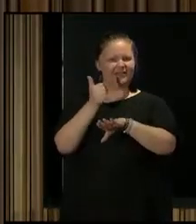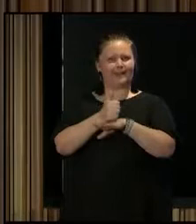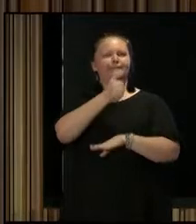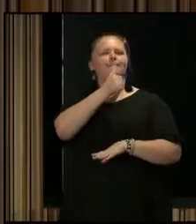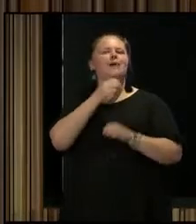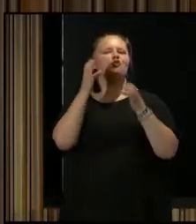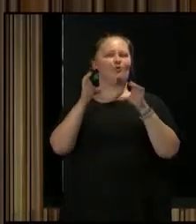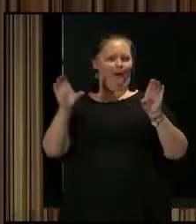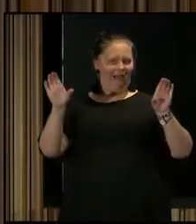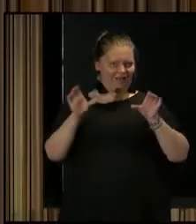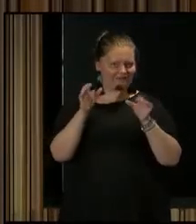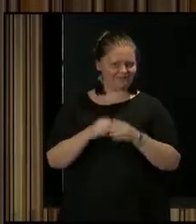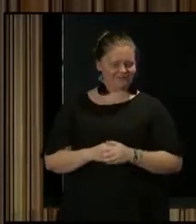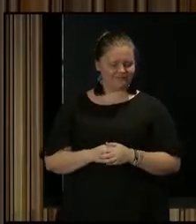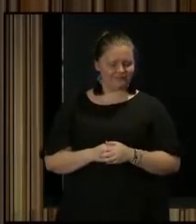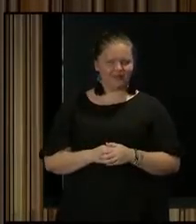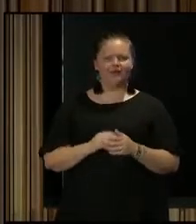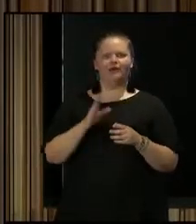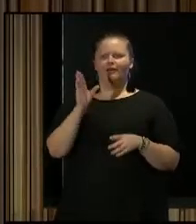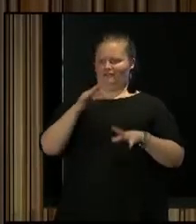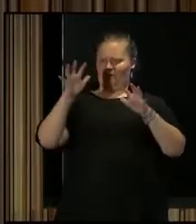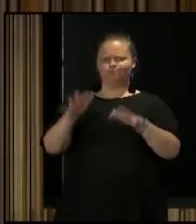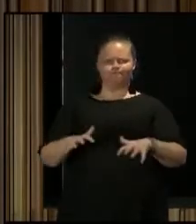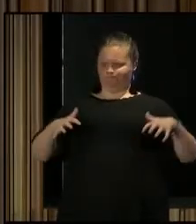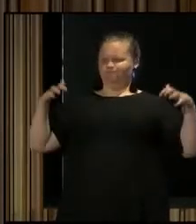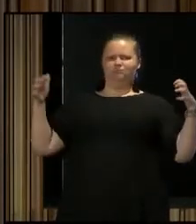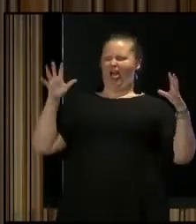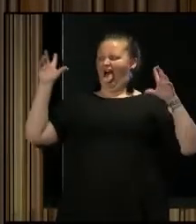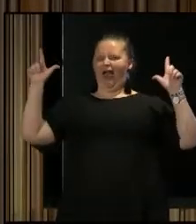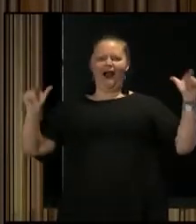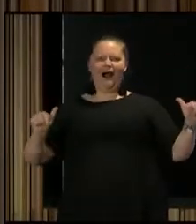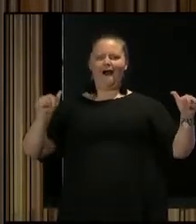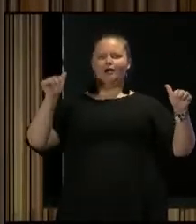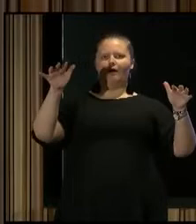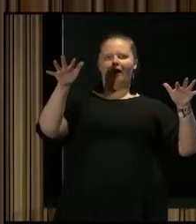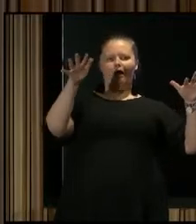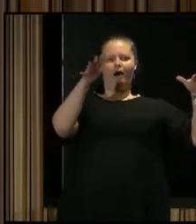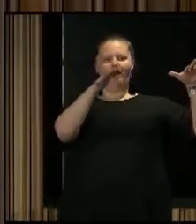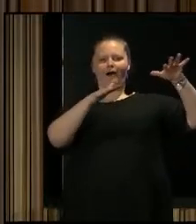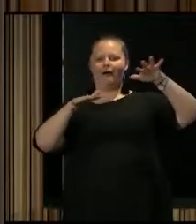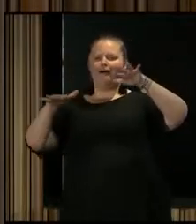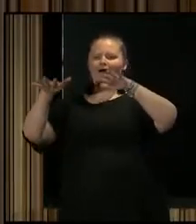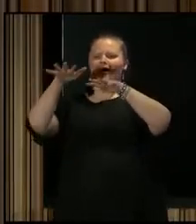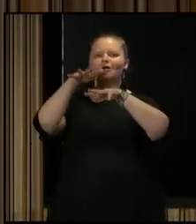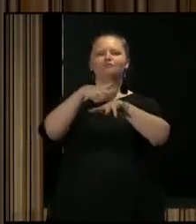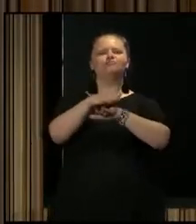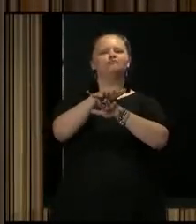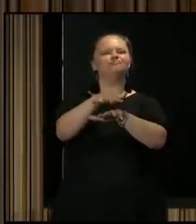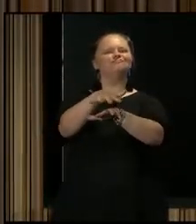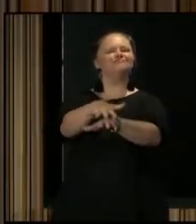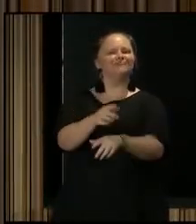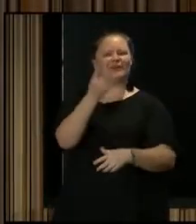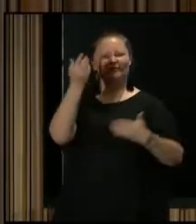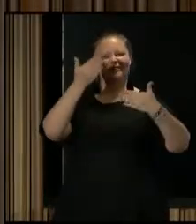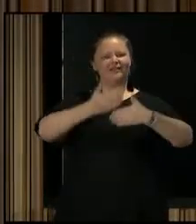initiative transforms a large, boisterous crowd into a harmonious choir over the course of an evening. It was founded in